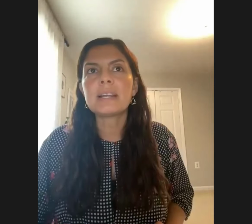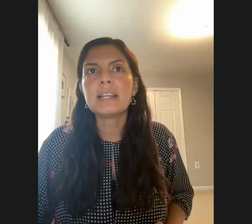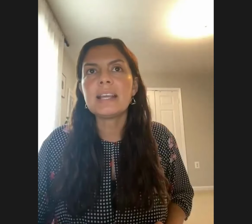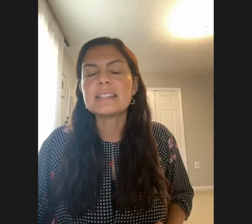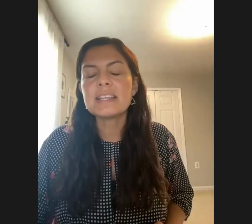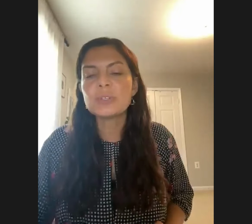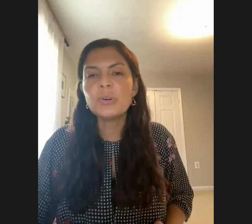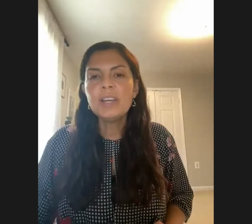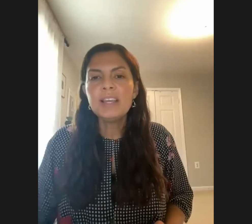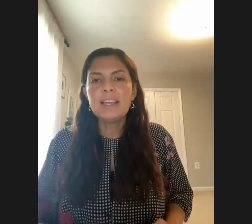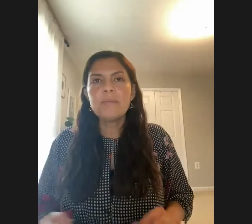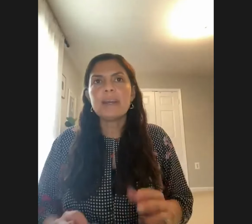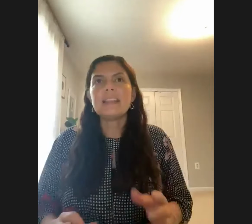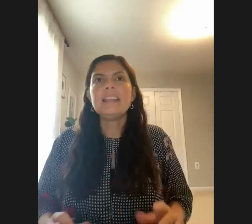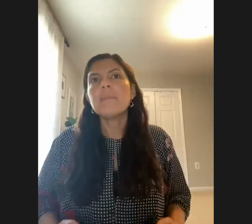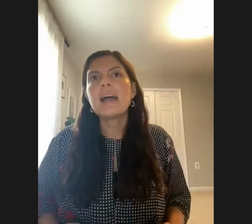case of Sergio,